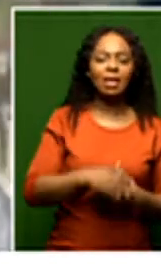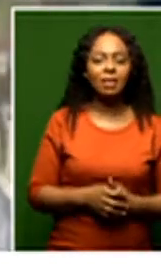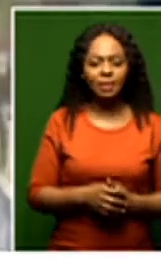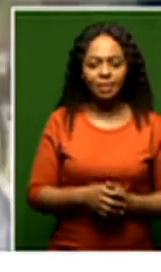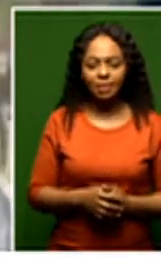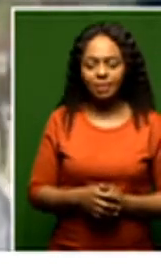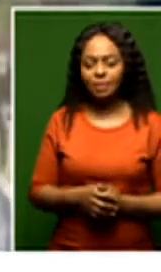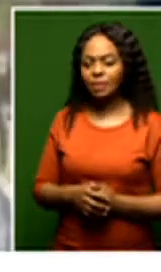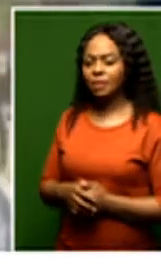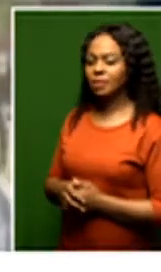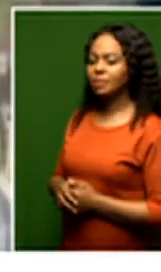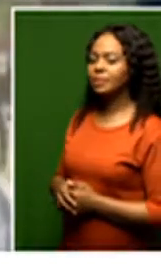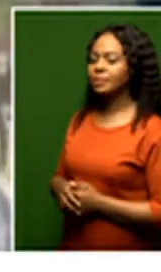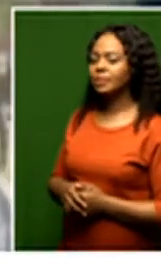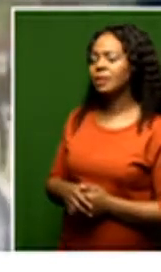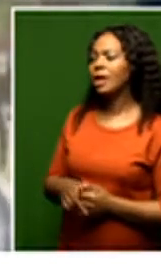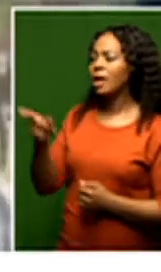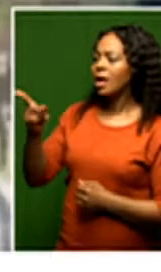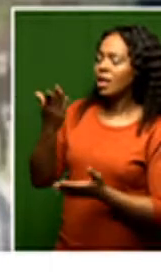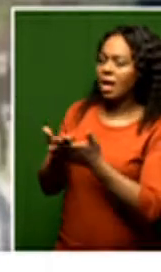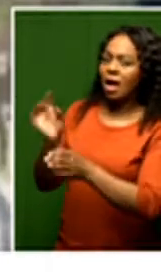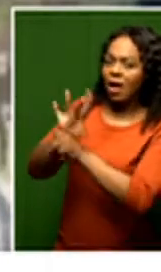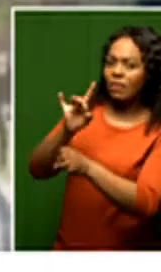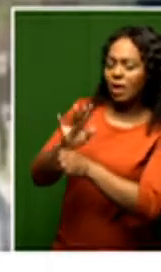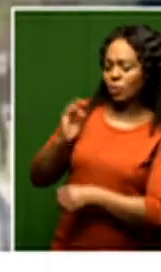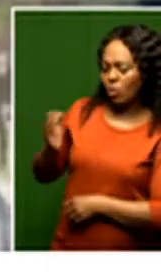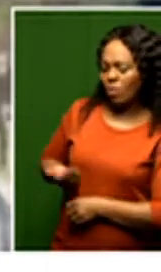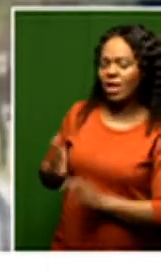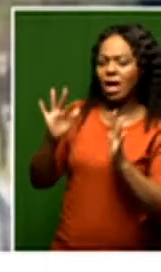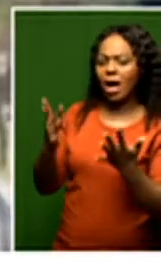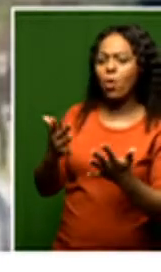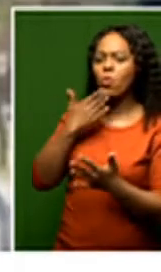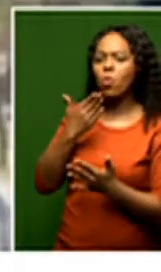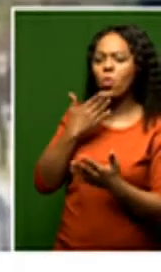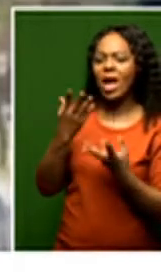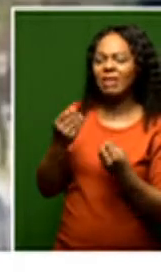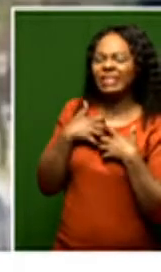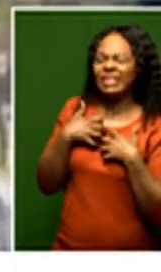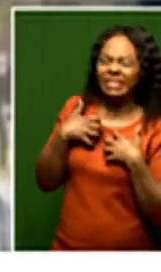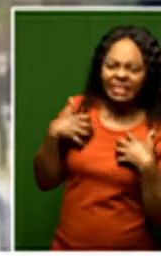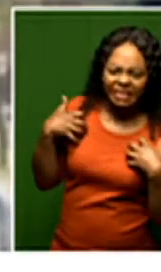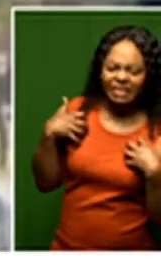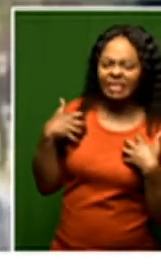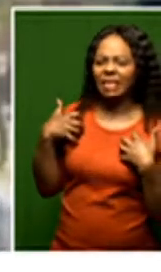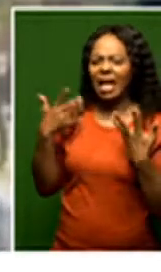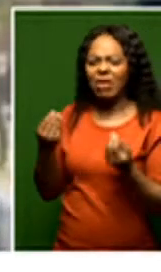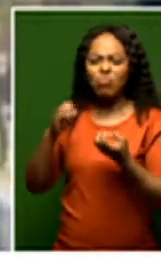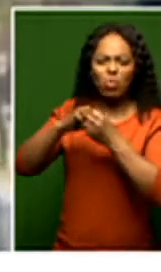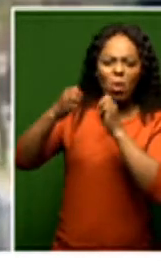what advice then do you have for women who are going through enormous challenges at the moment and who are struggling to remain positive? I mean, challenges such